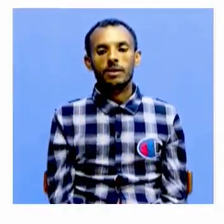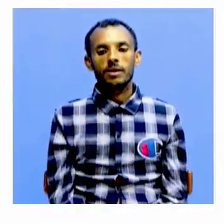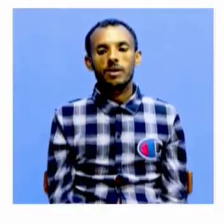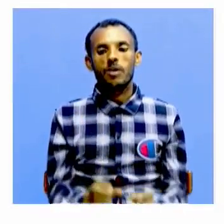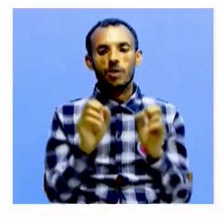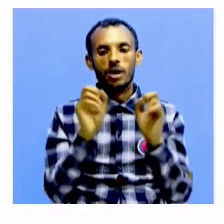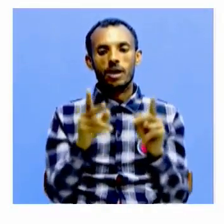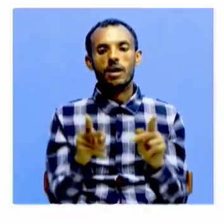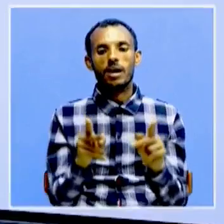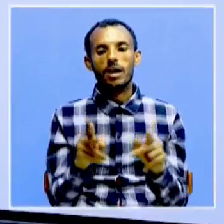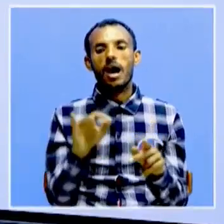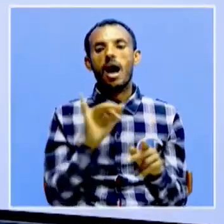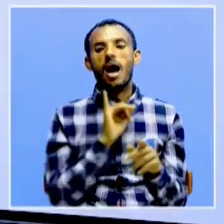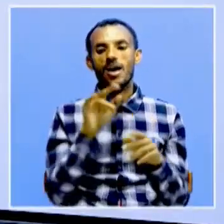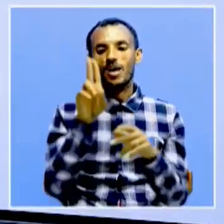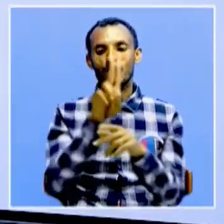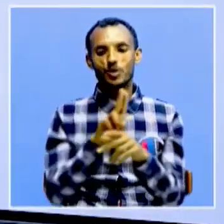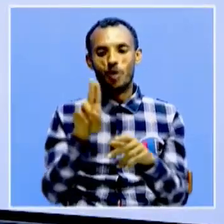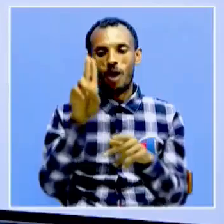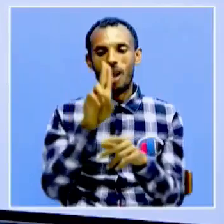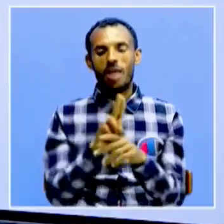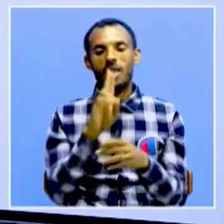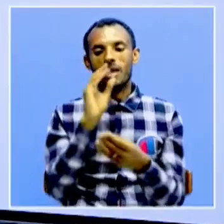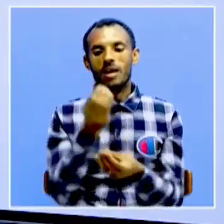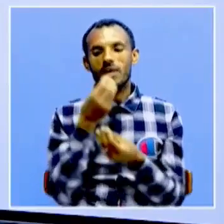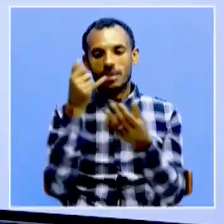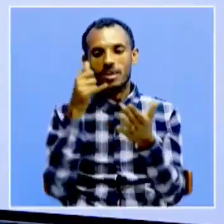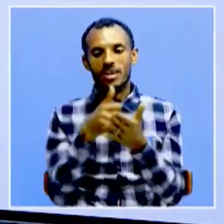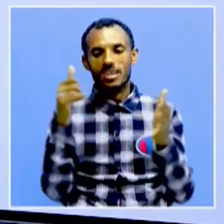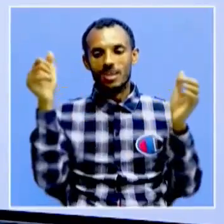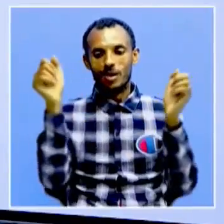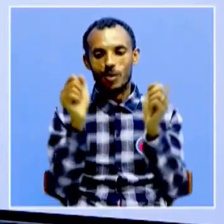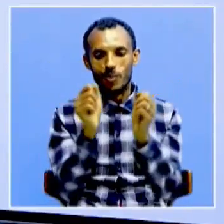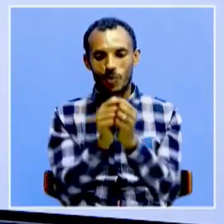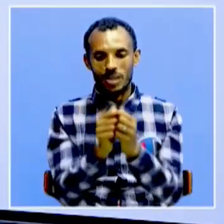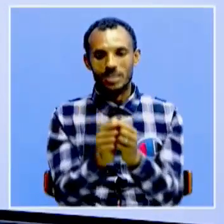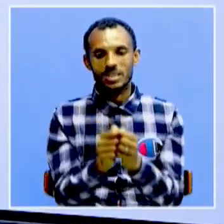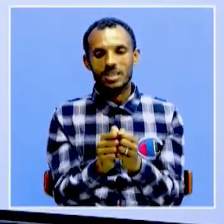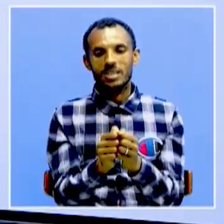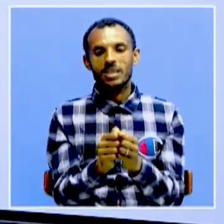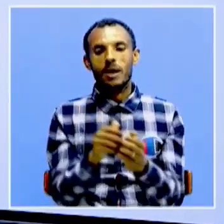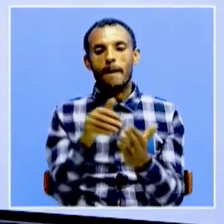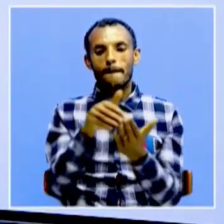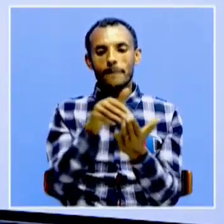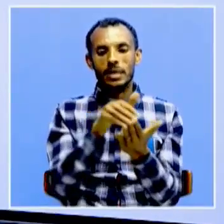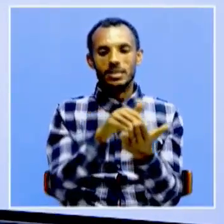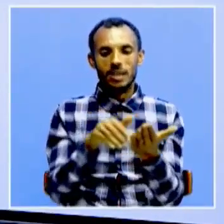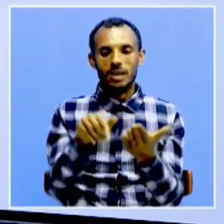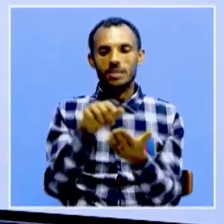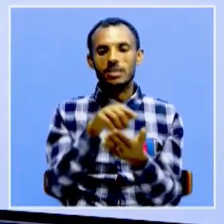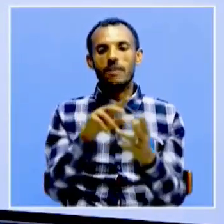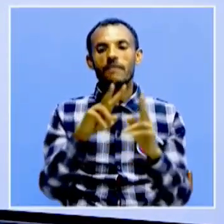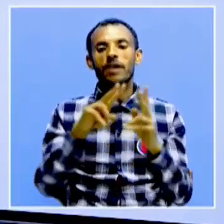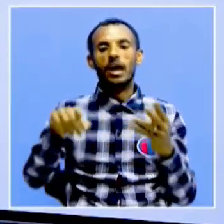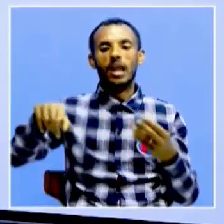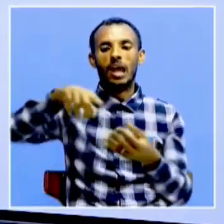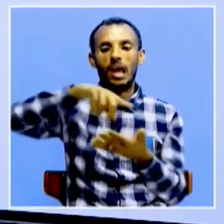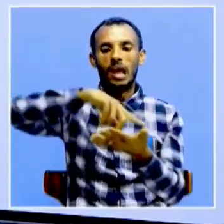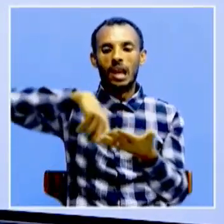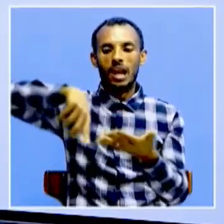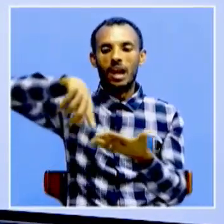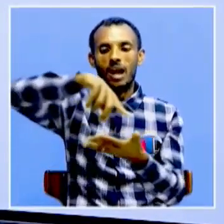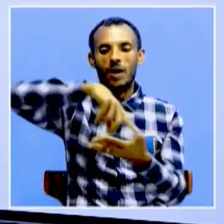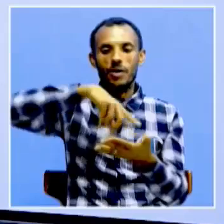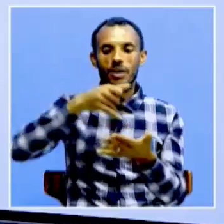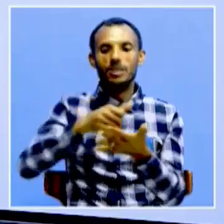Okay? I usually eat it with, you know, pizza is a very round and it